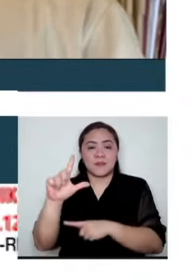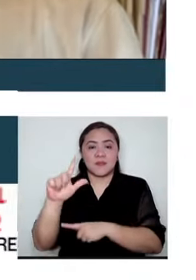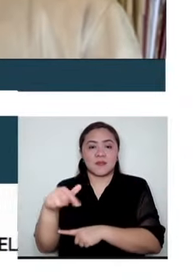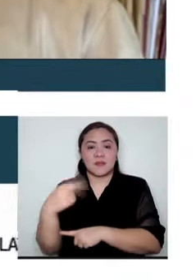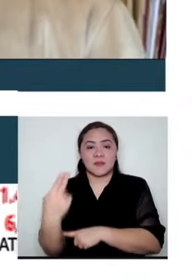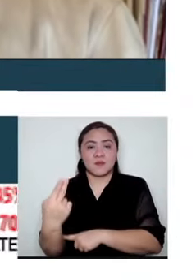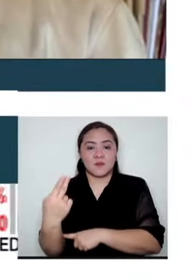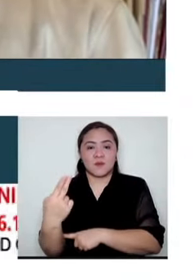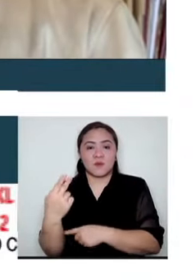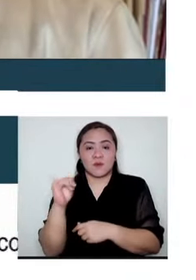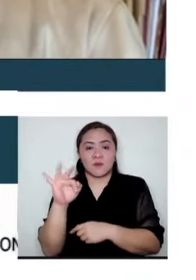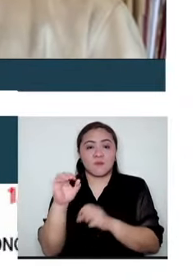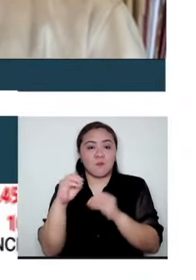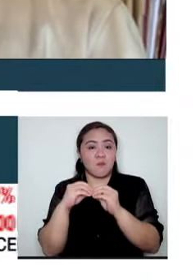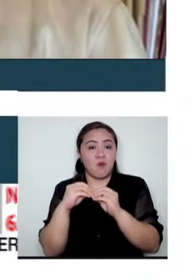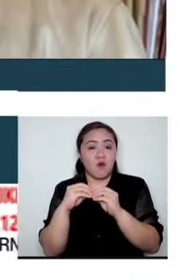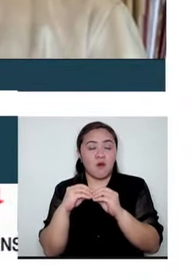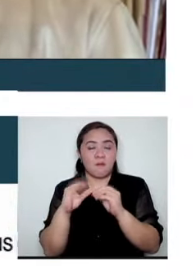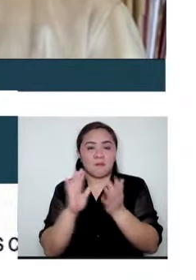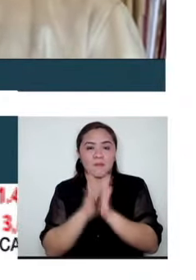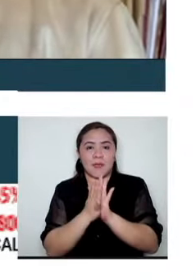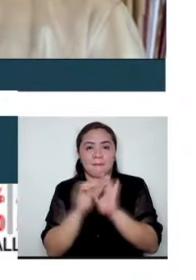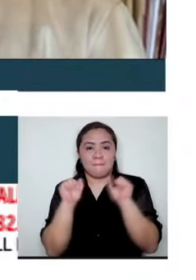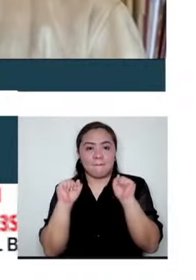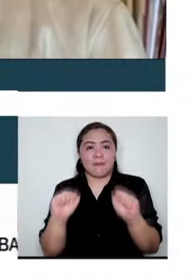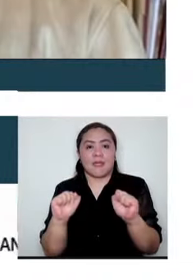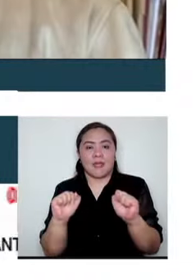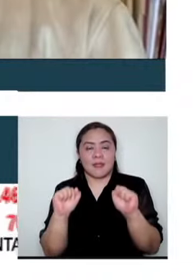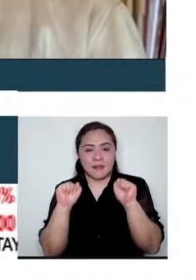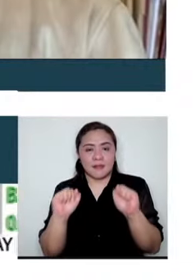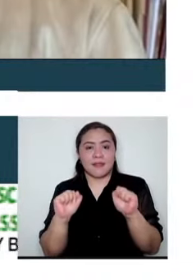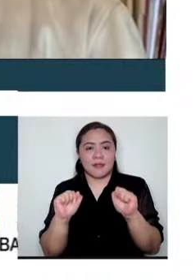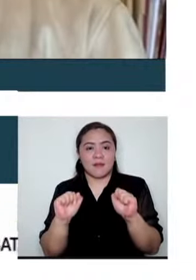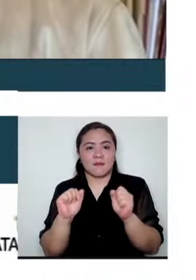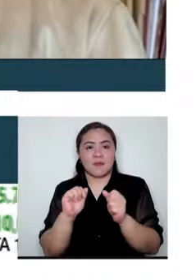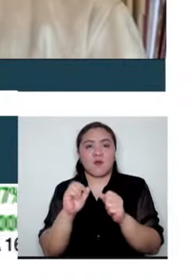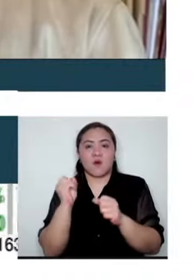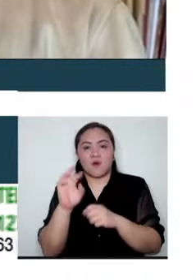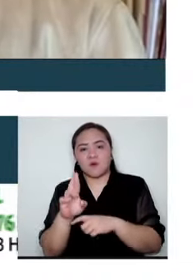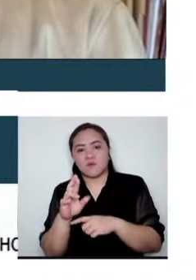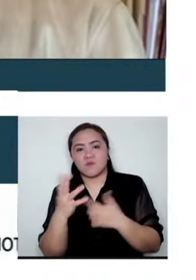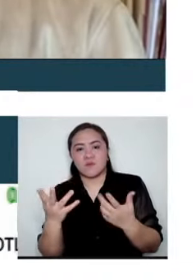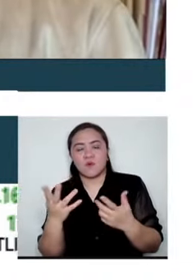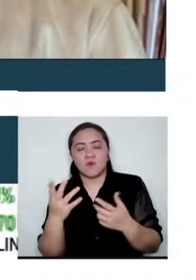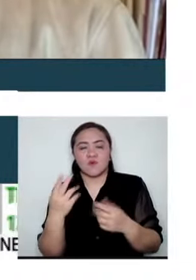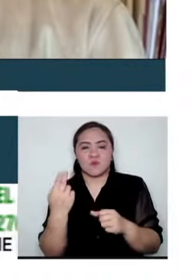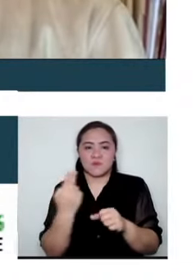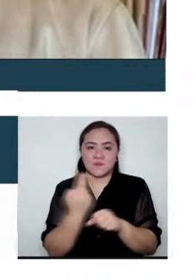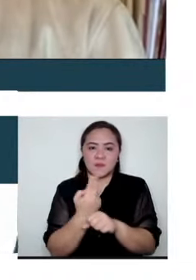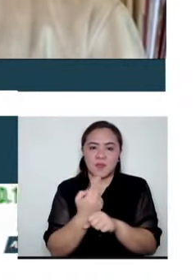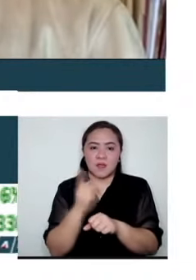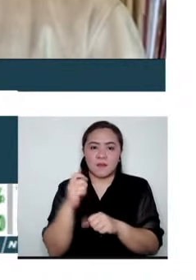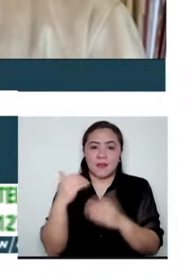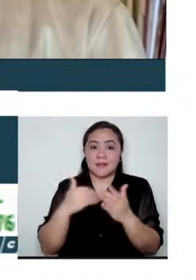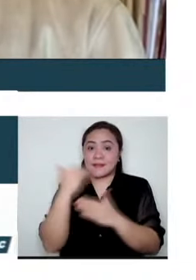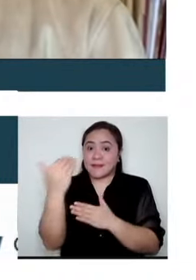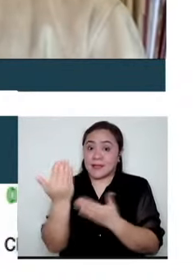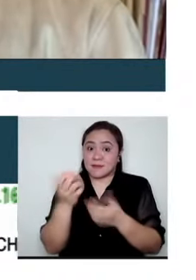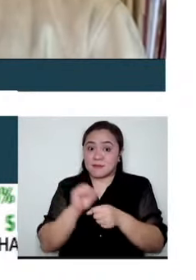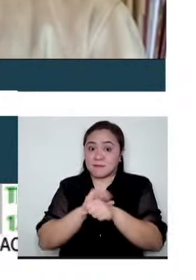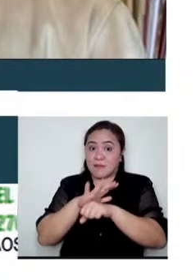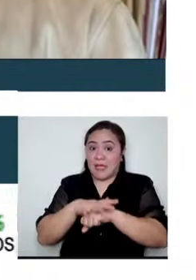they're more capable, they won't be as vulnerable if the next pandemic